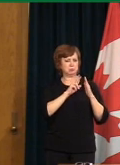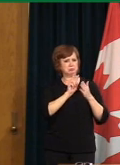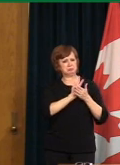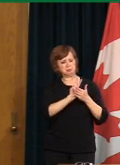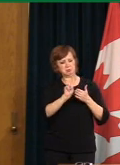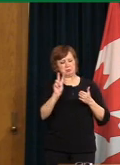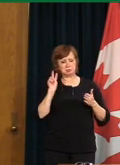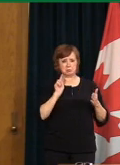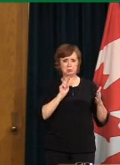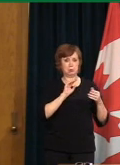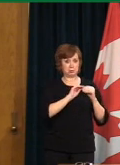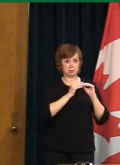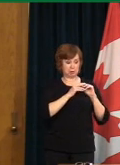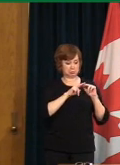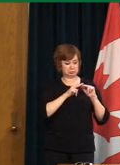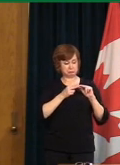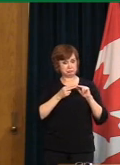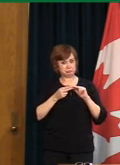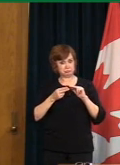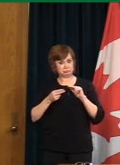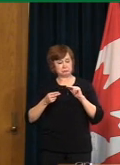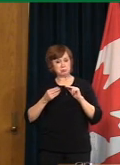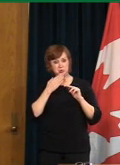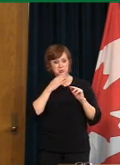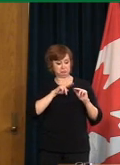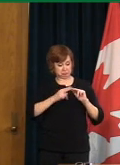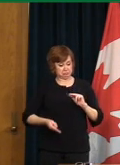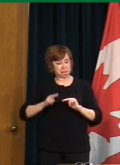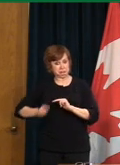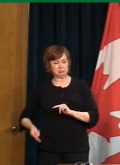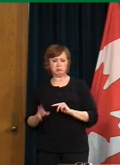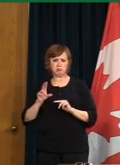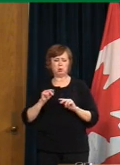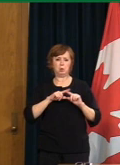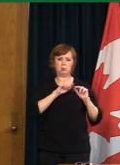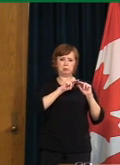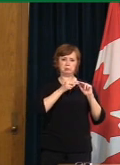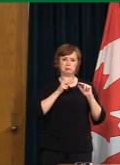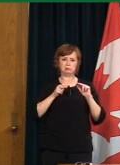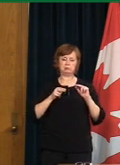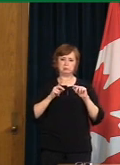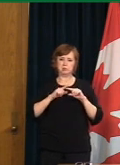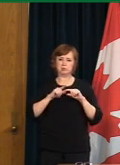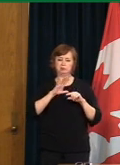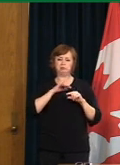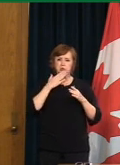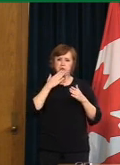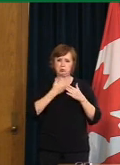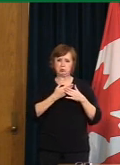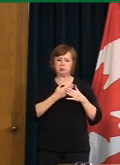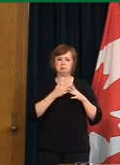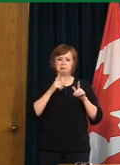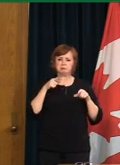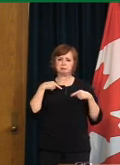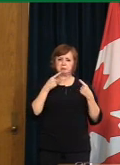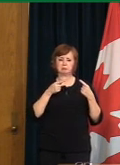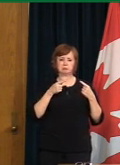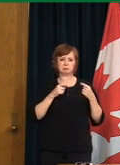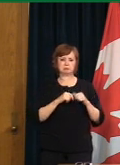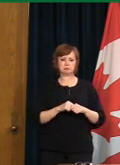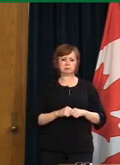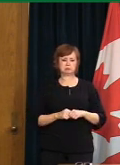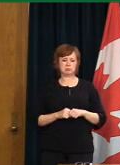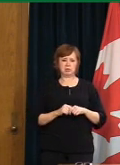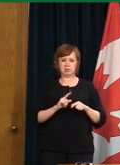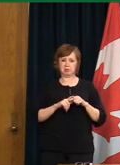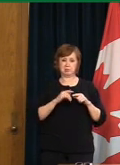but it also speaks to the reason that we're out here today. Had they allowed us to take a sharp downturn in our transmission rate, we wouldn't be out here